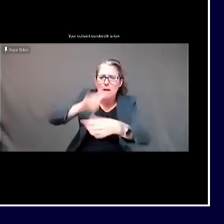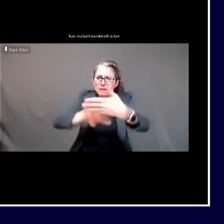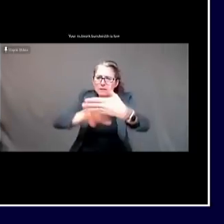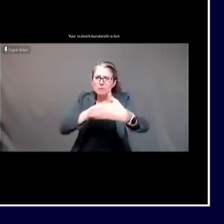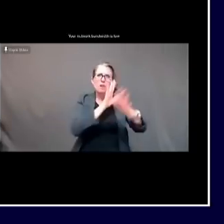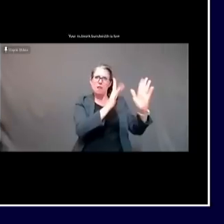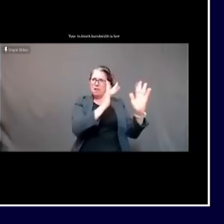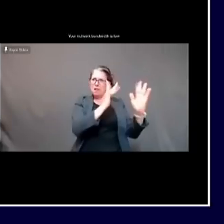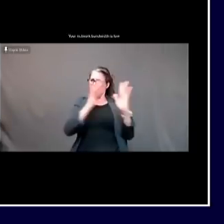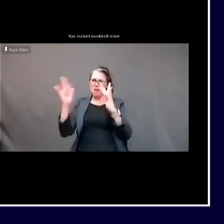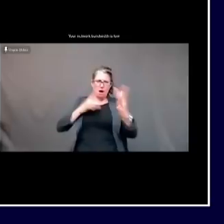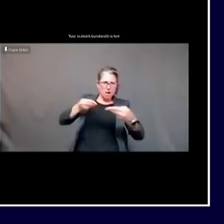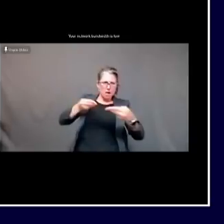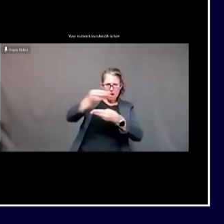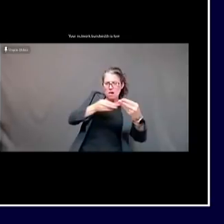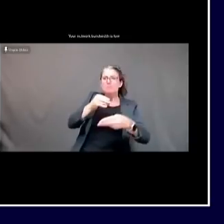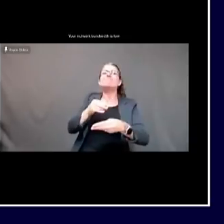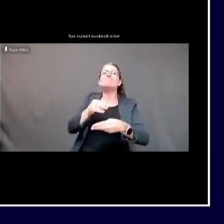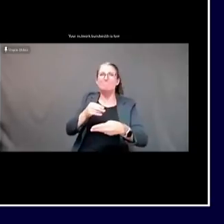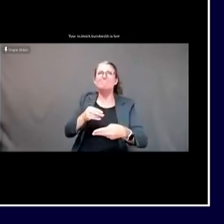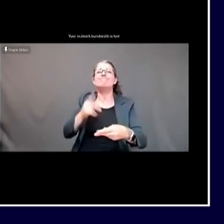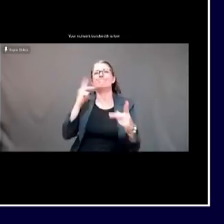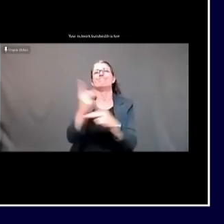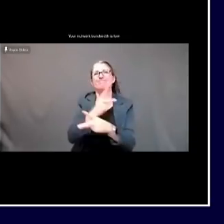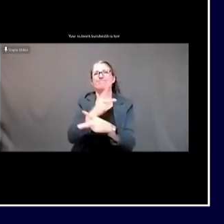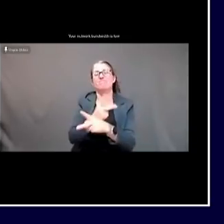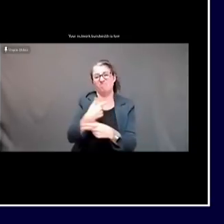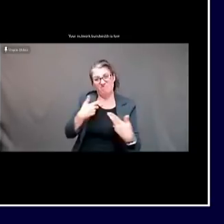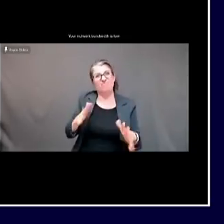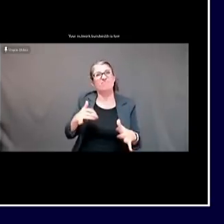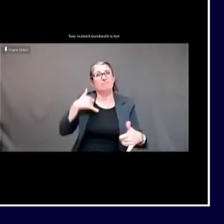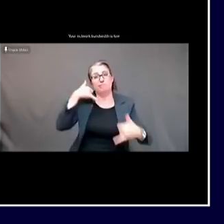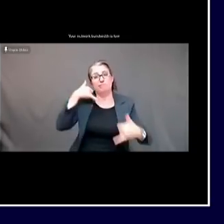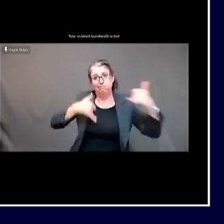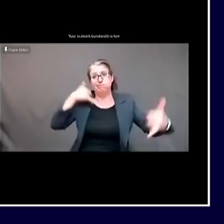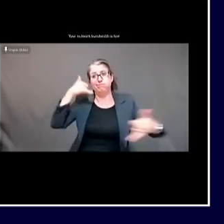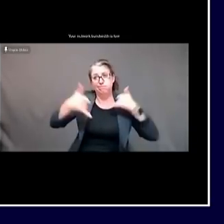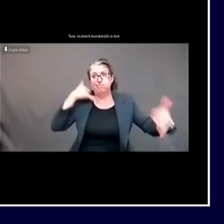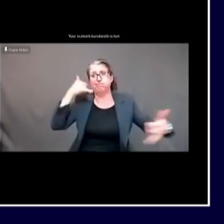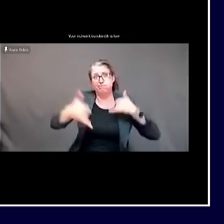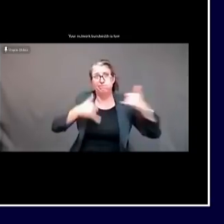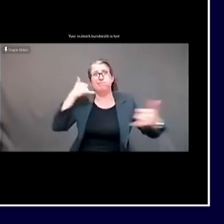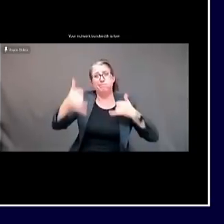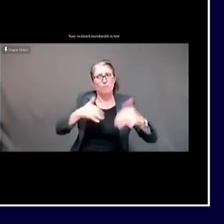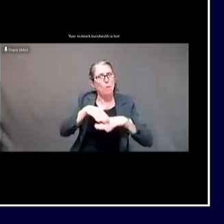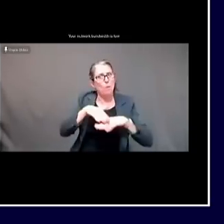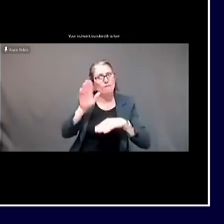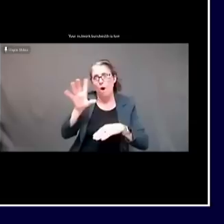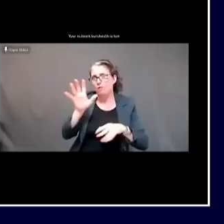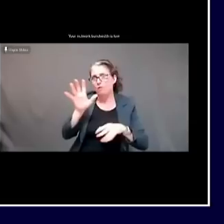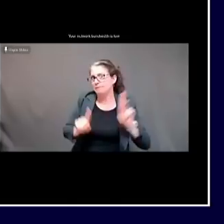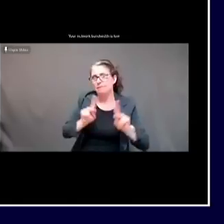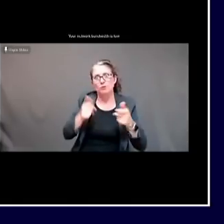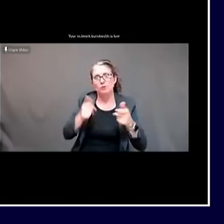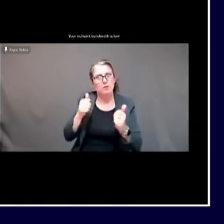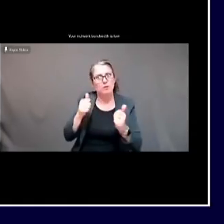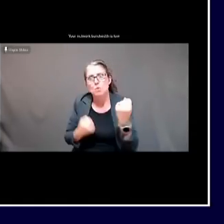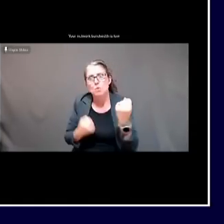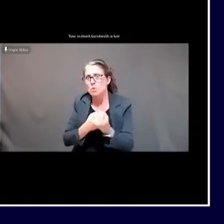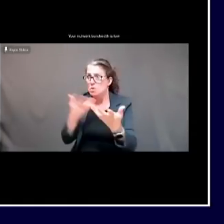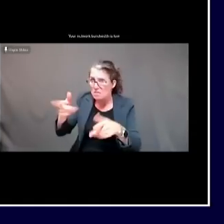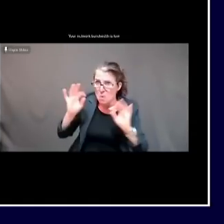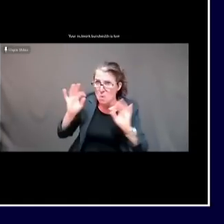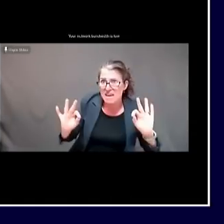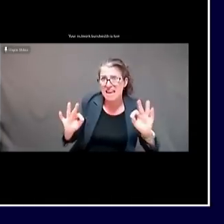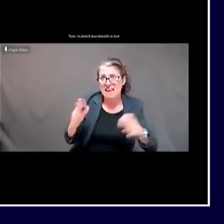tracing. What would have previously been disparate, unconnected outbreaks, because of the work of our contact